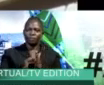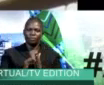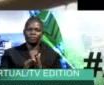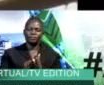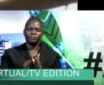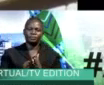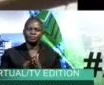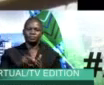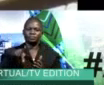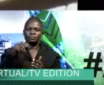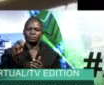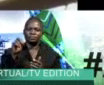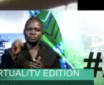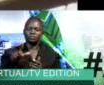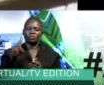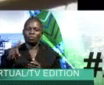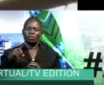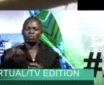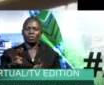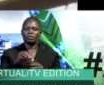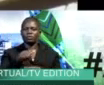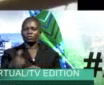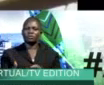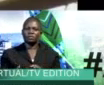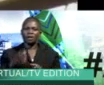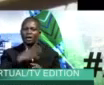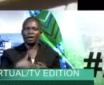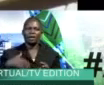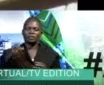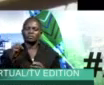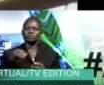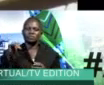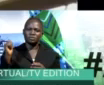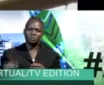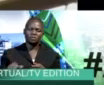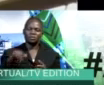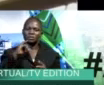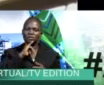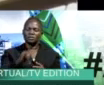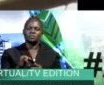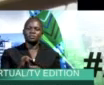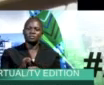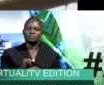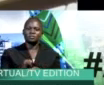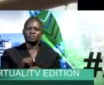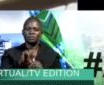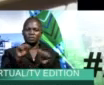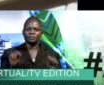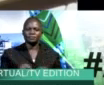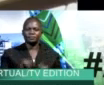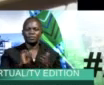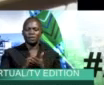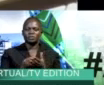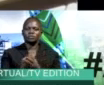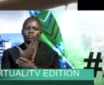own panels one way or the other. So yes, it's